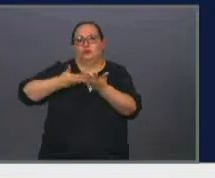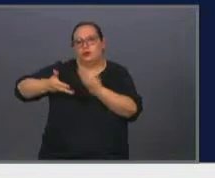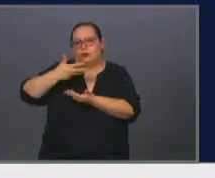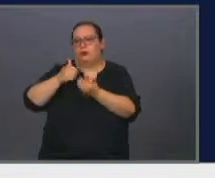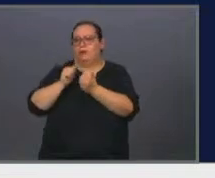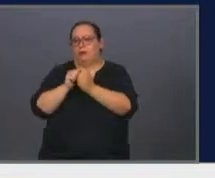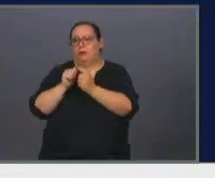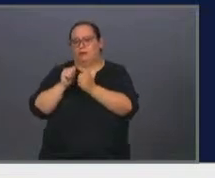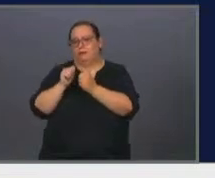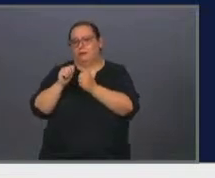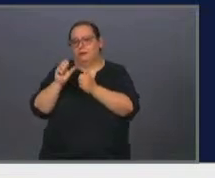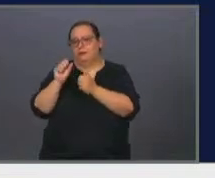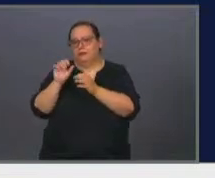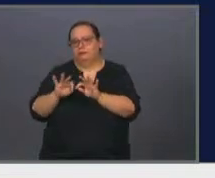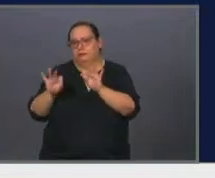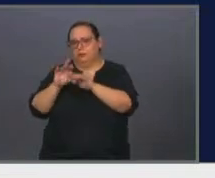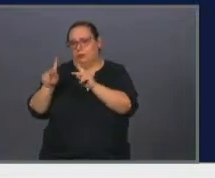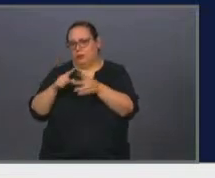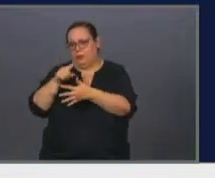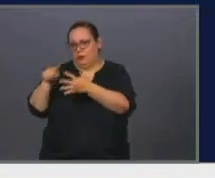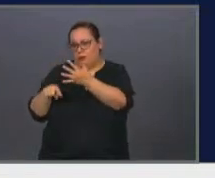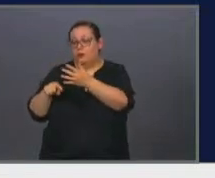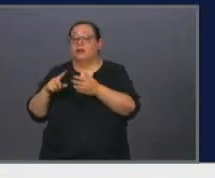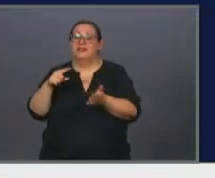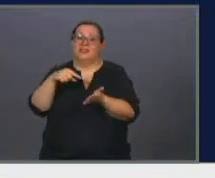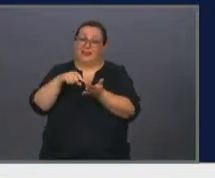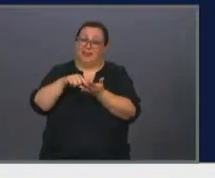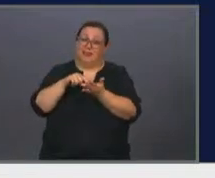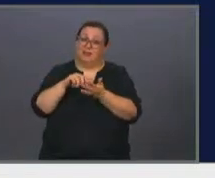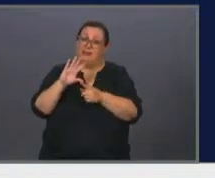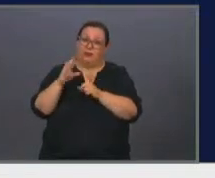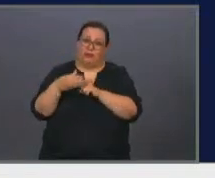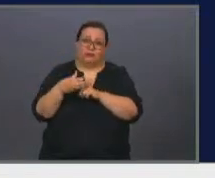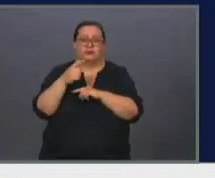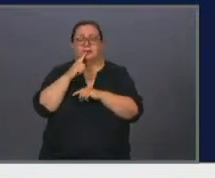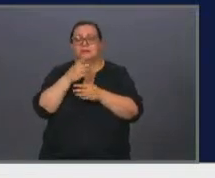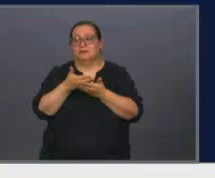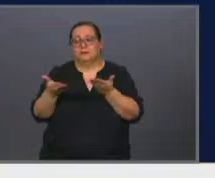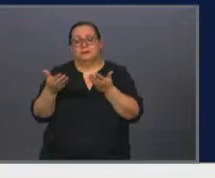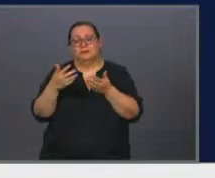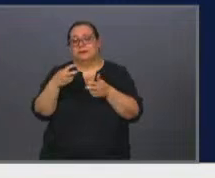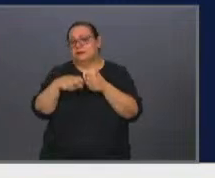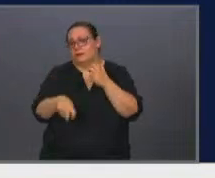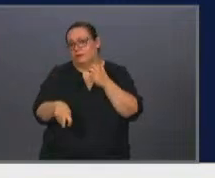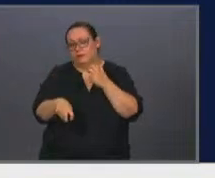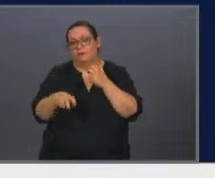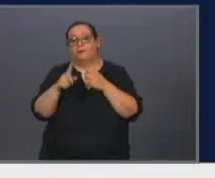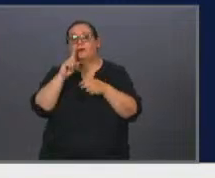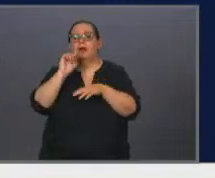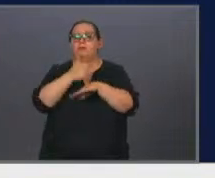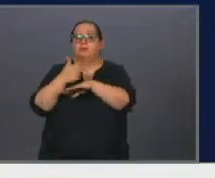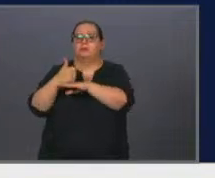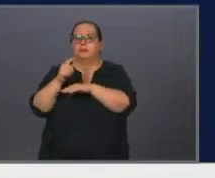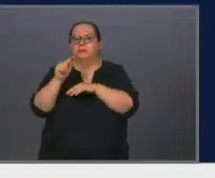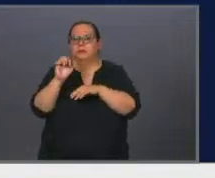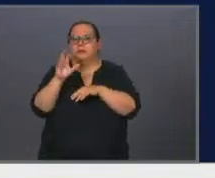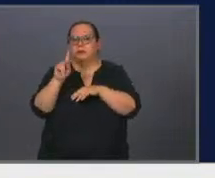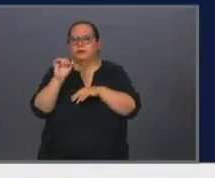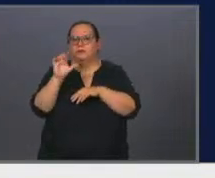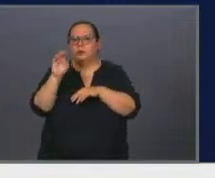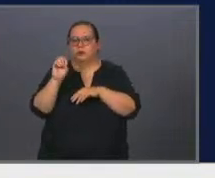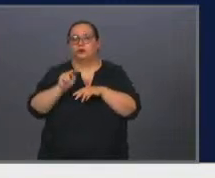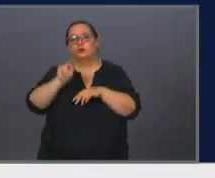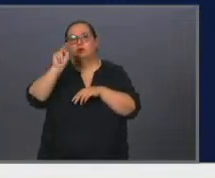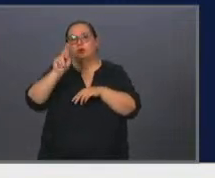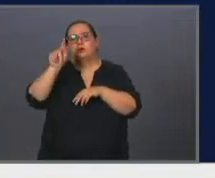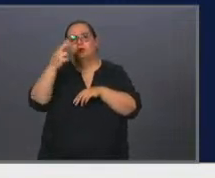debt culture piece is really tough. I put together a task force of Northern Utahns, primarily